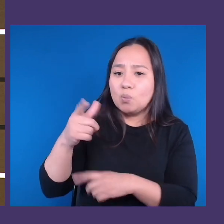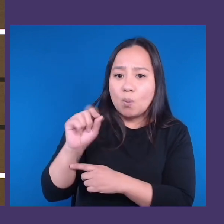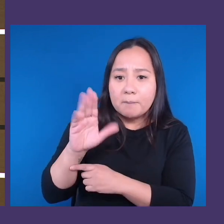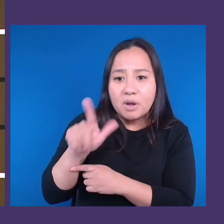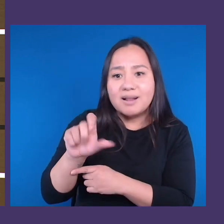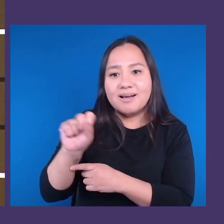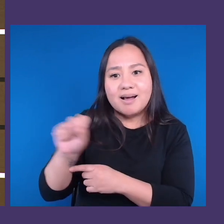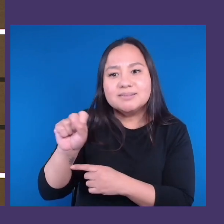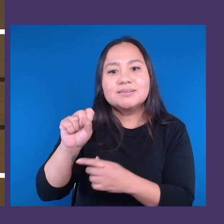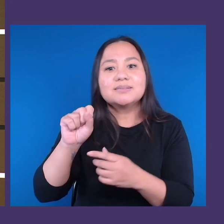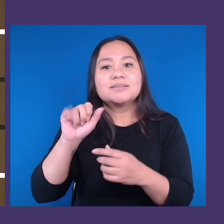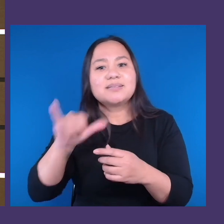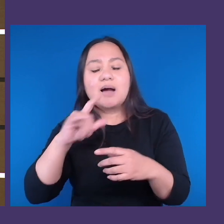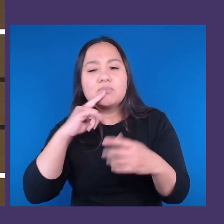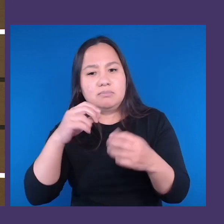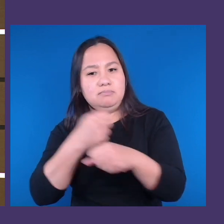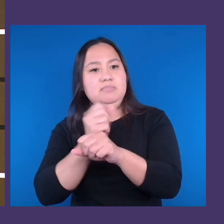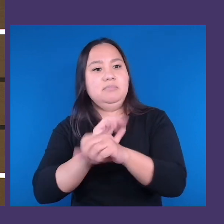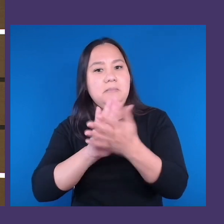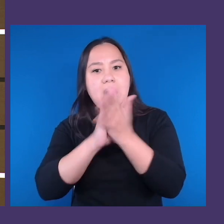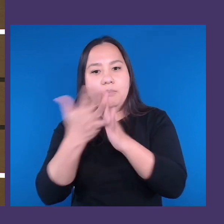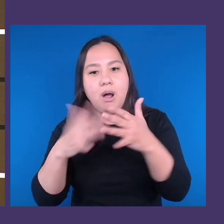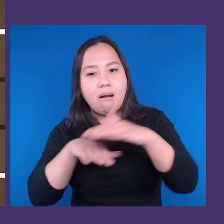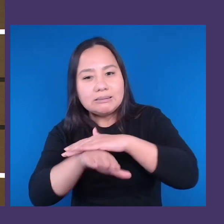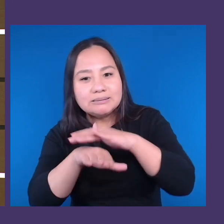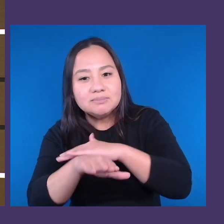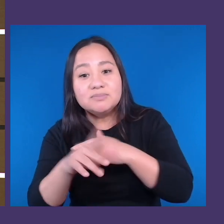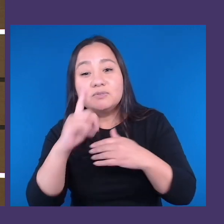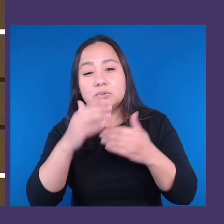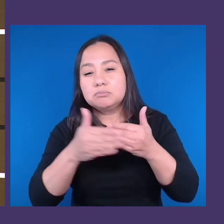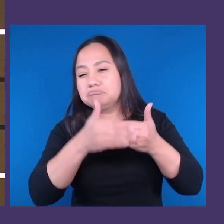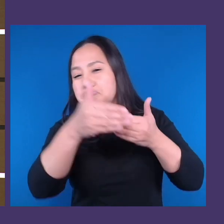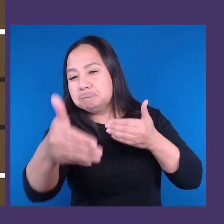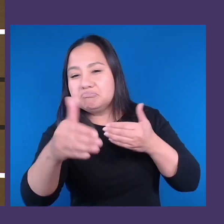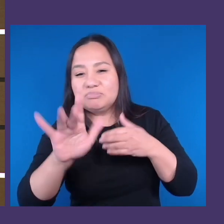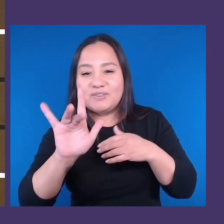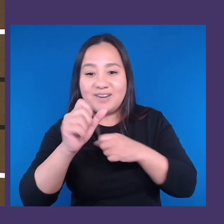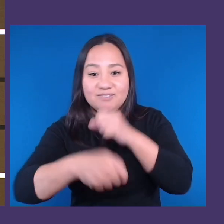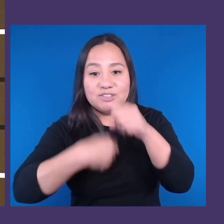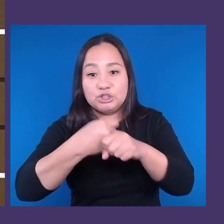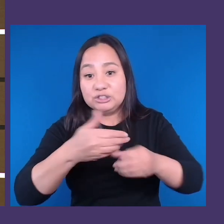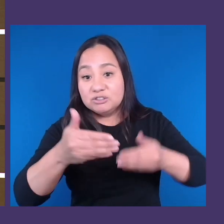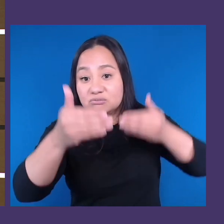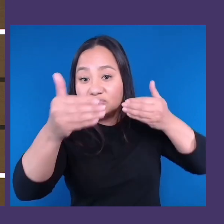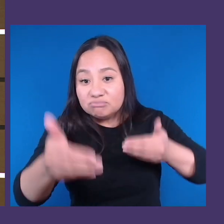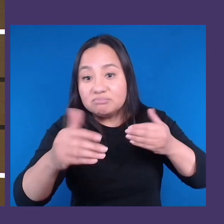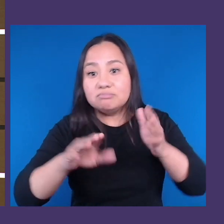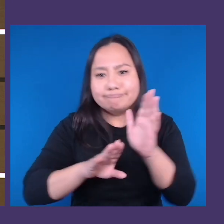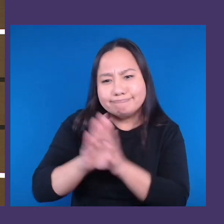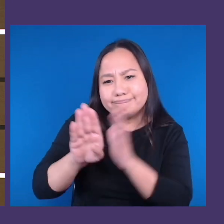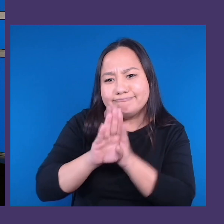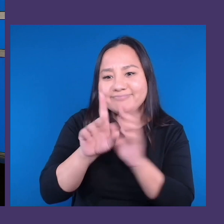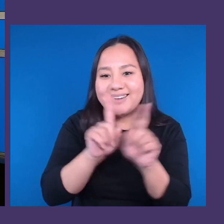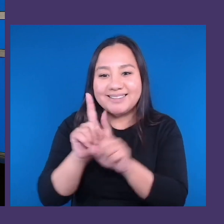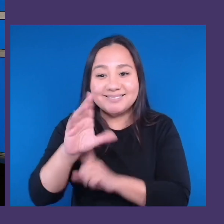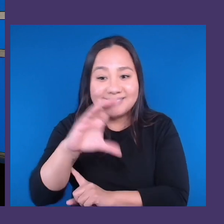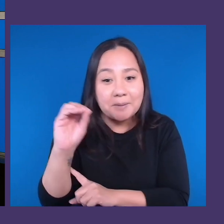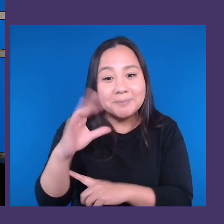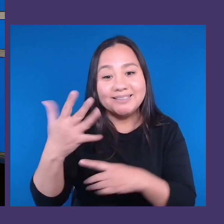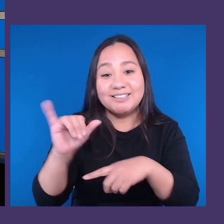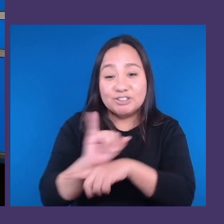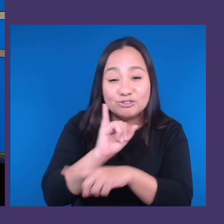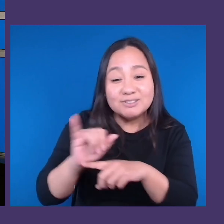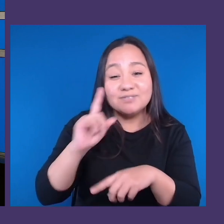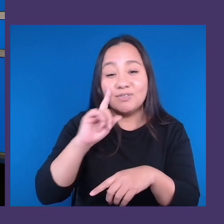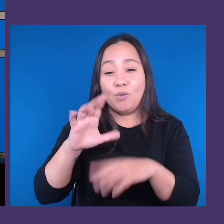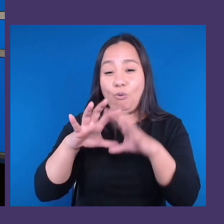years, we will build that out as a company and an industry on a global basis to serve people around the world so